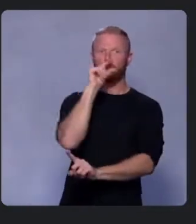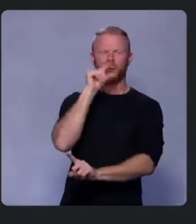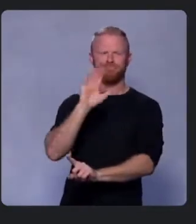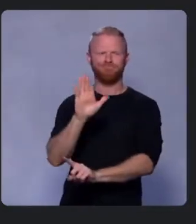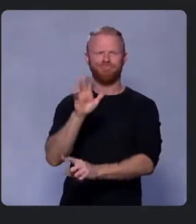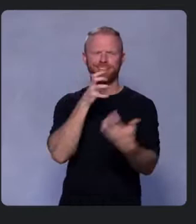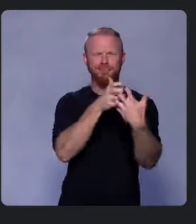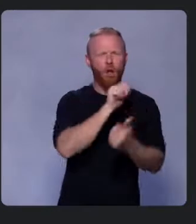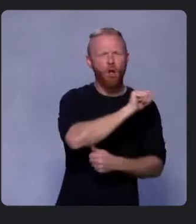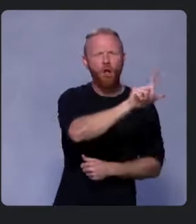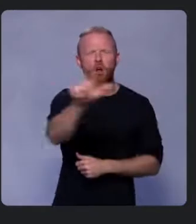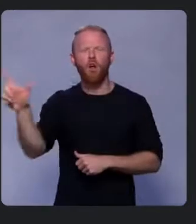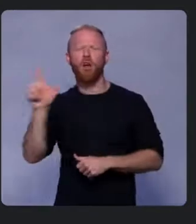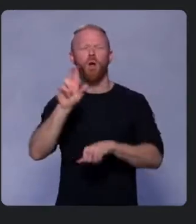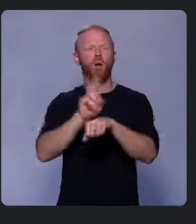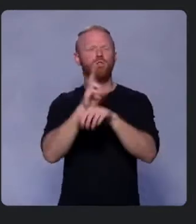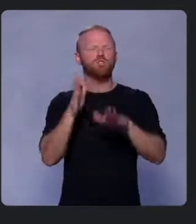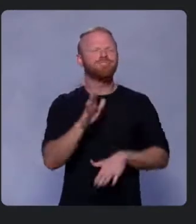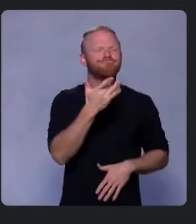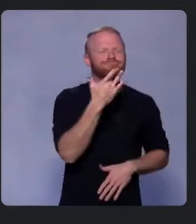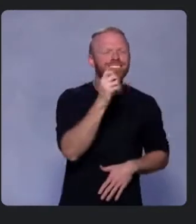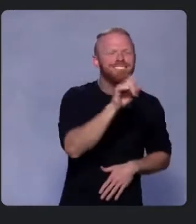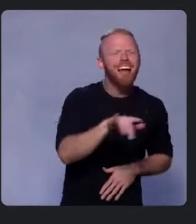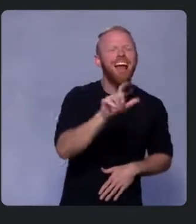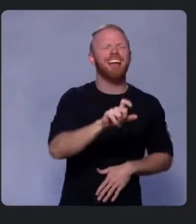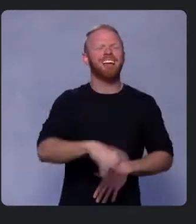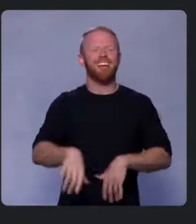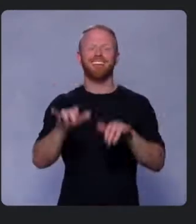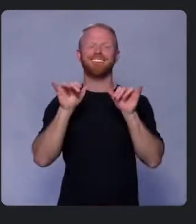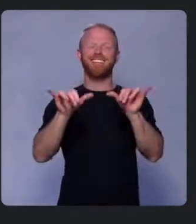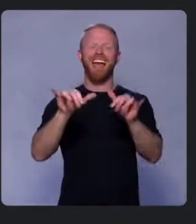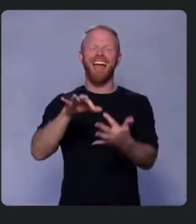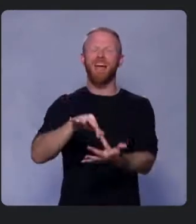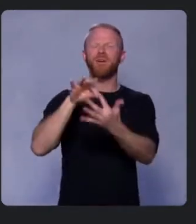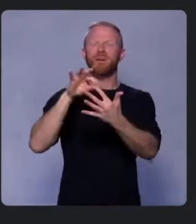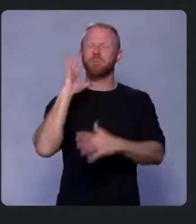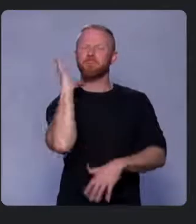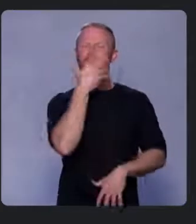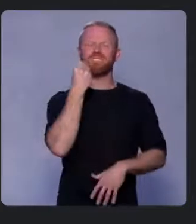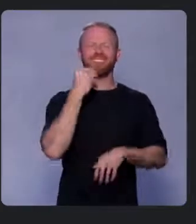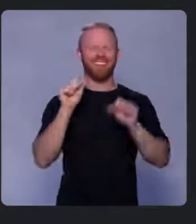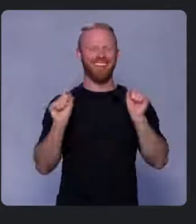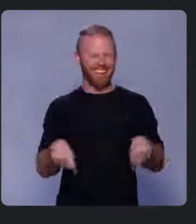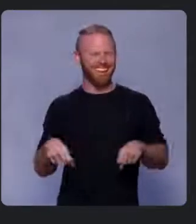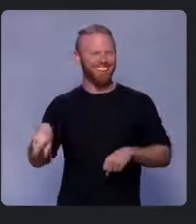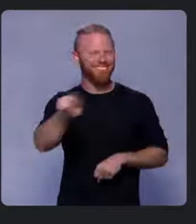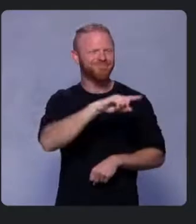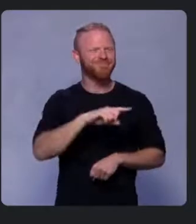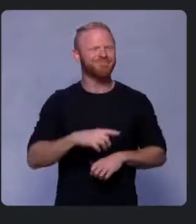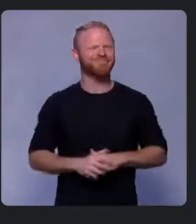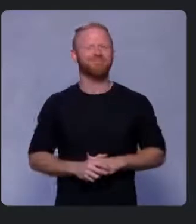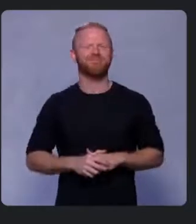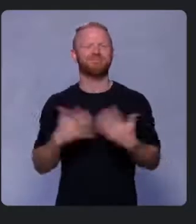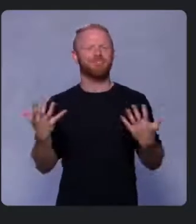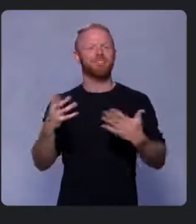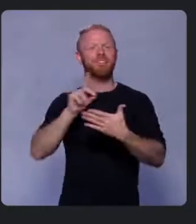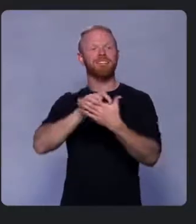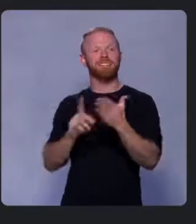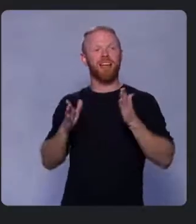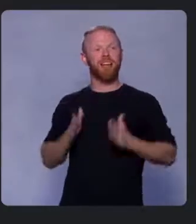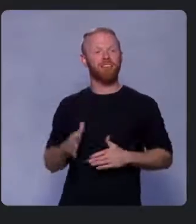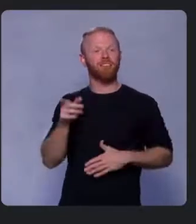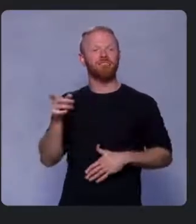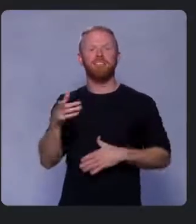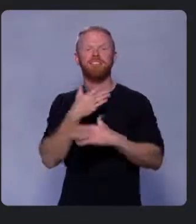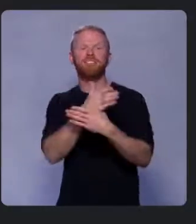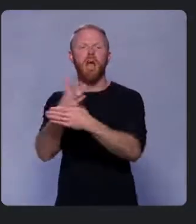users' styles and stay unique and beautiful. As designers, sharing control